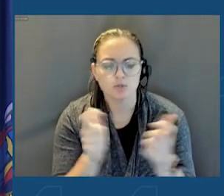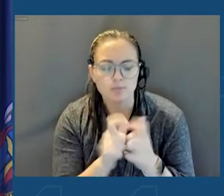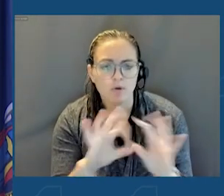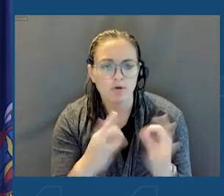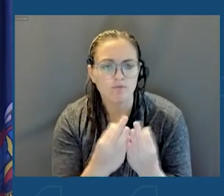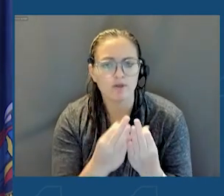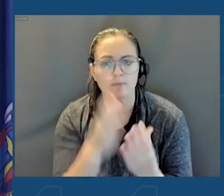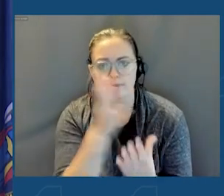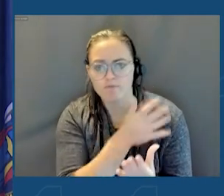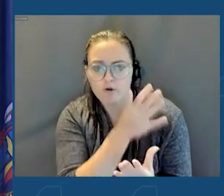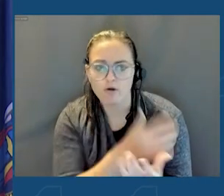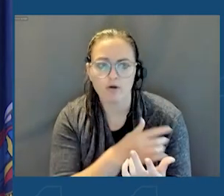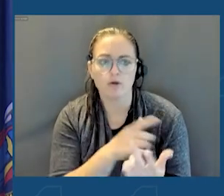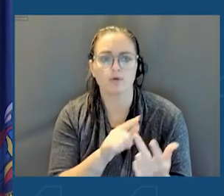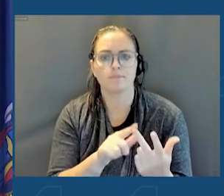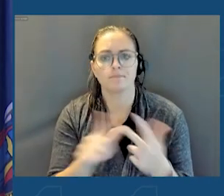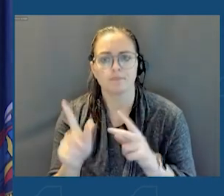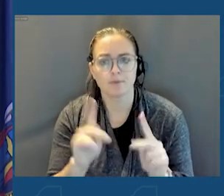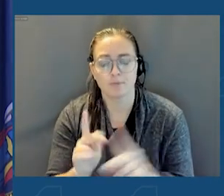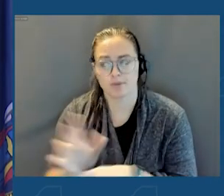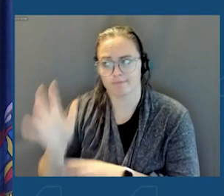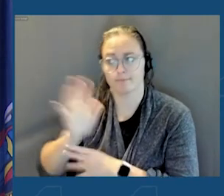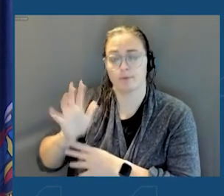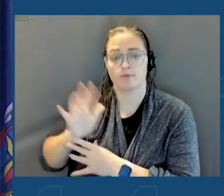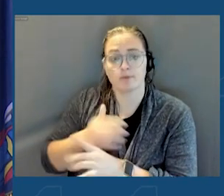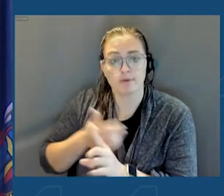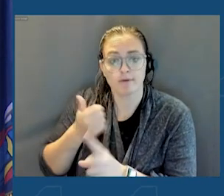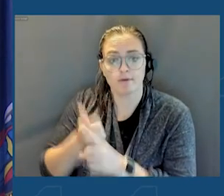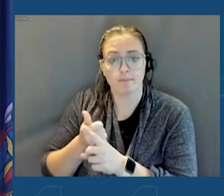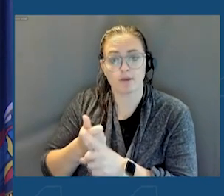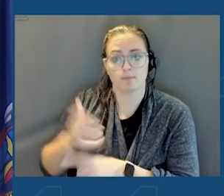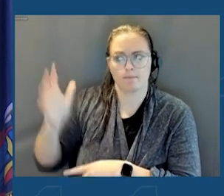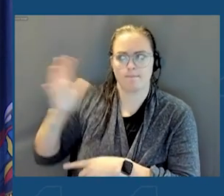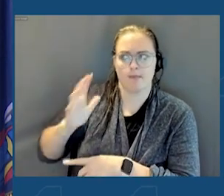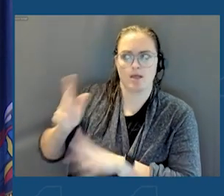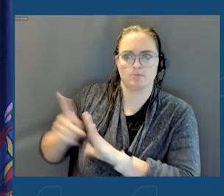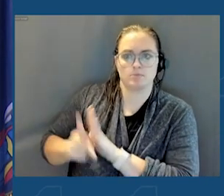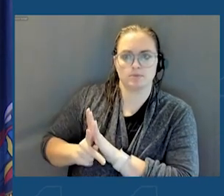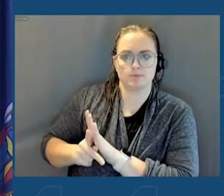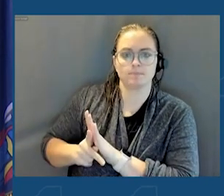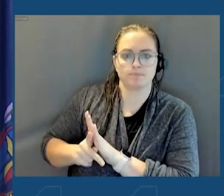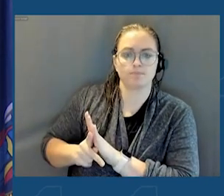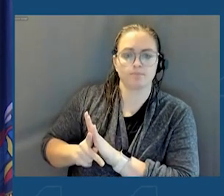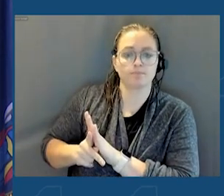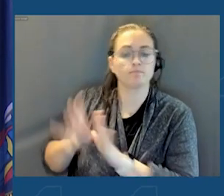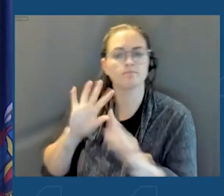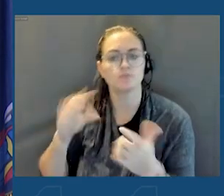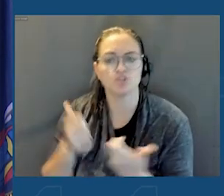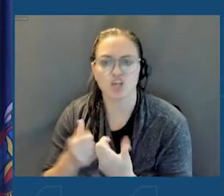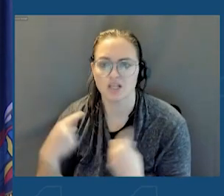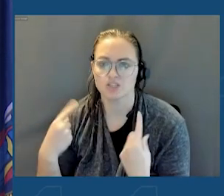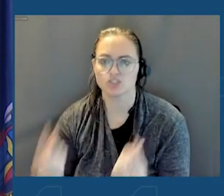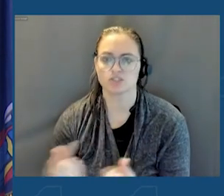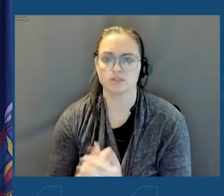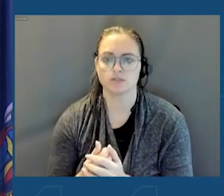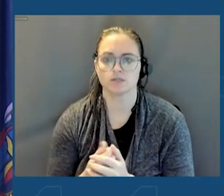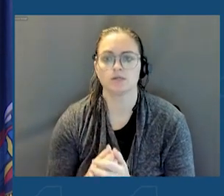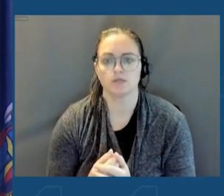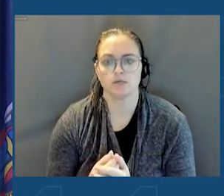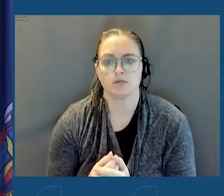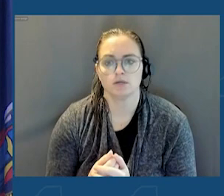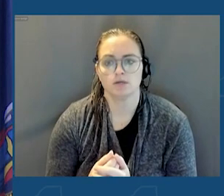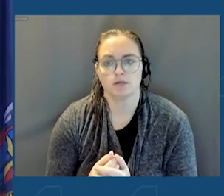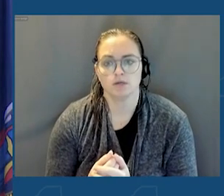farms, and on those who were previously impacted by past policies. This has been a challenge, to say it